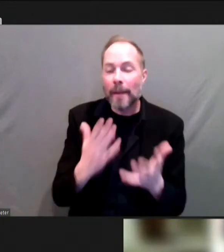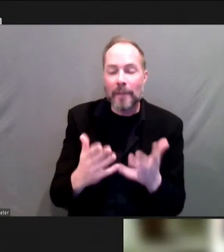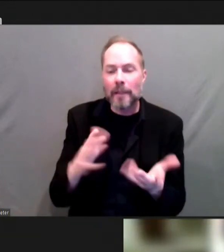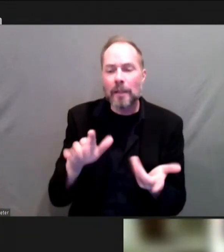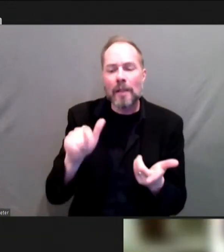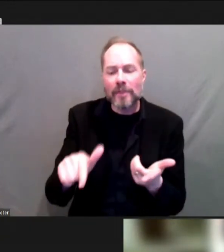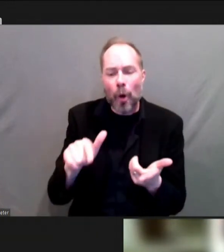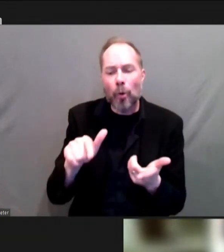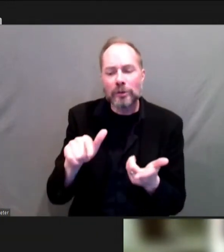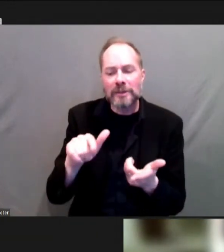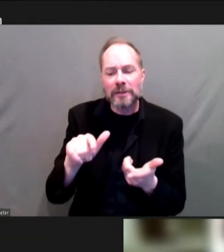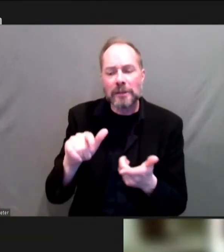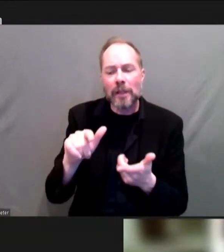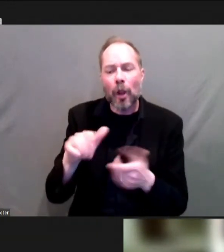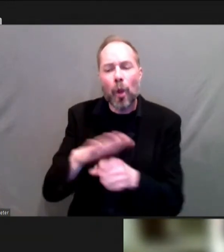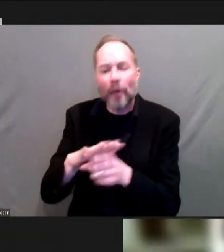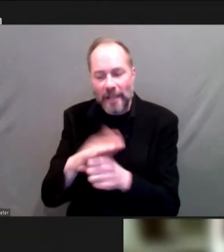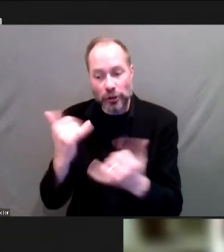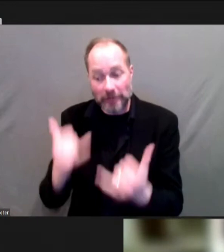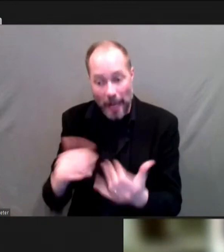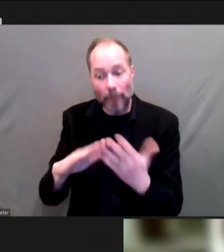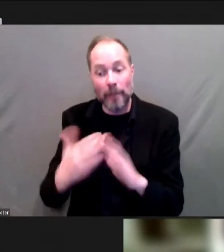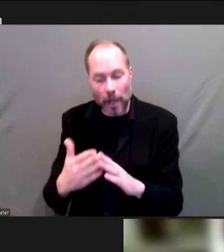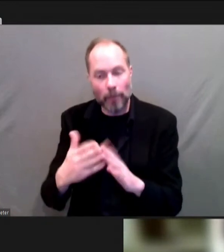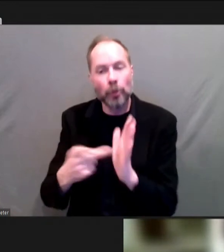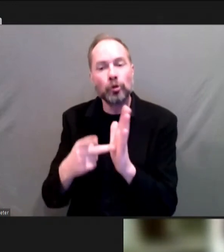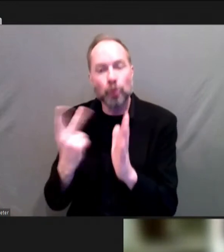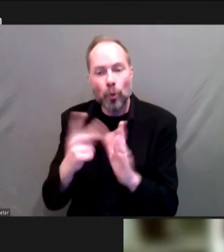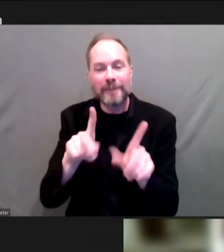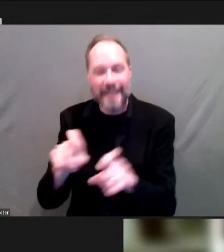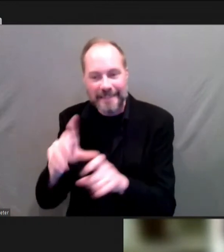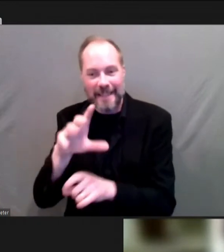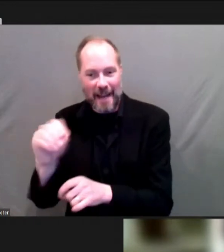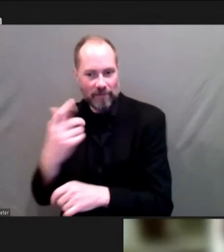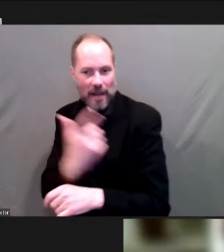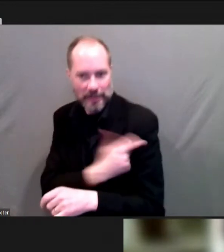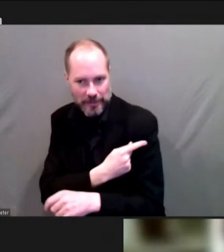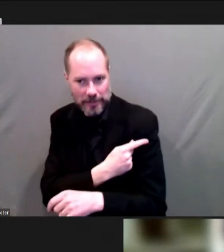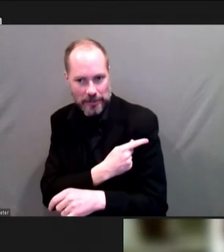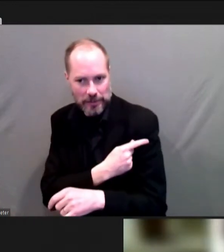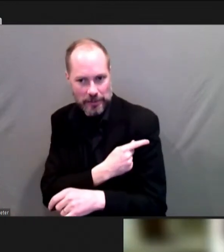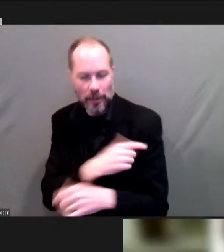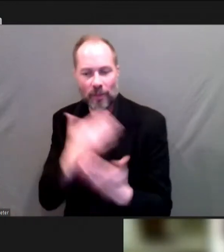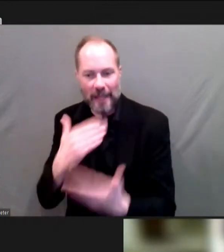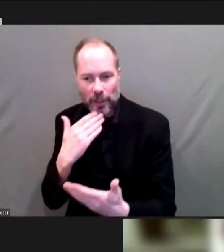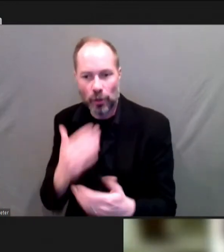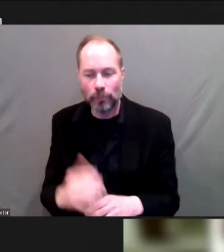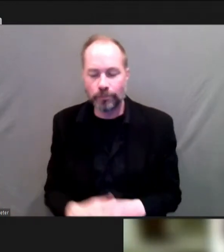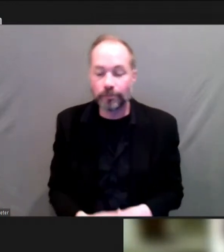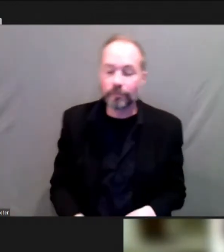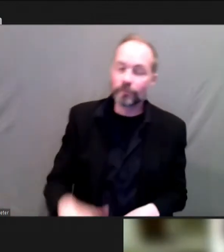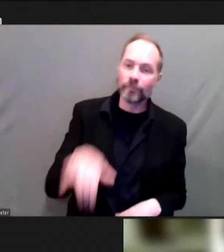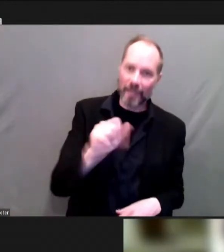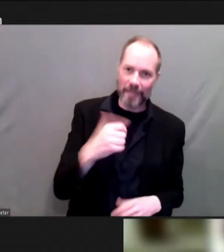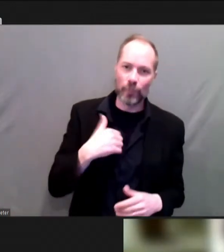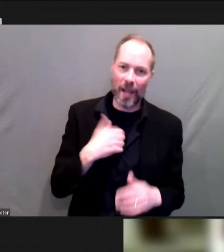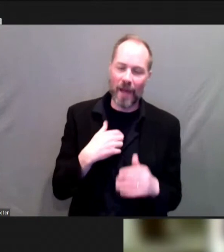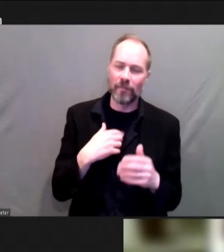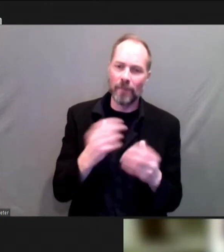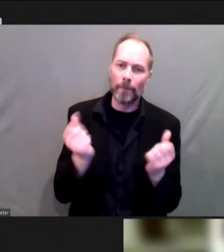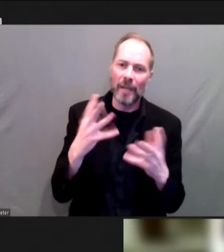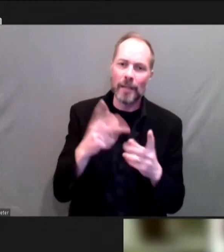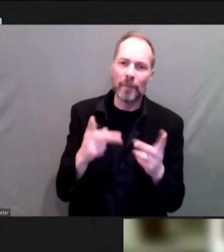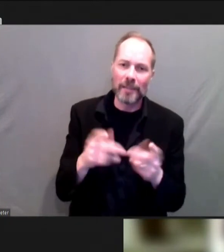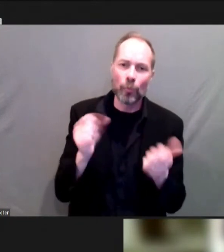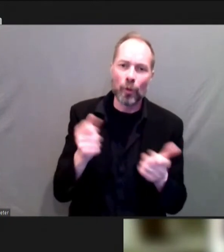testing vaccine sites? Thank you. Yeah, so we have a number of dual that you can get vaccinated and you can get